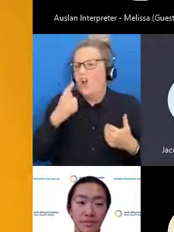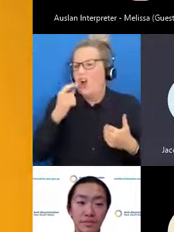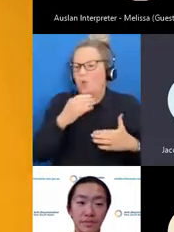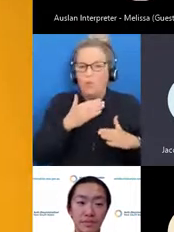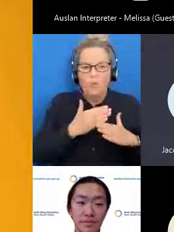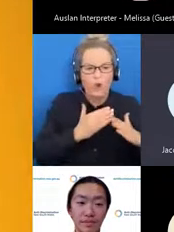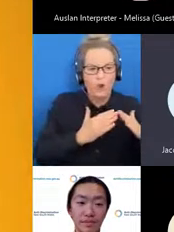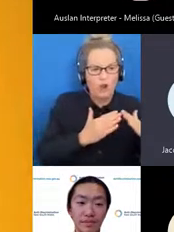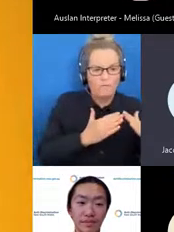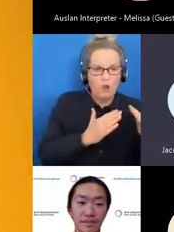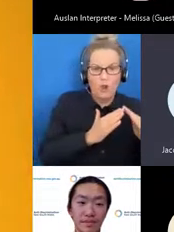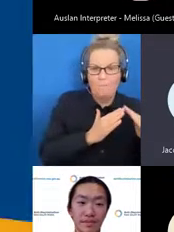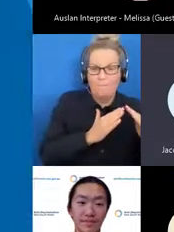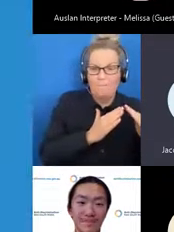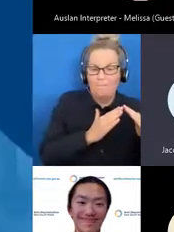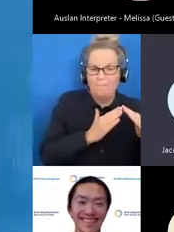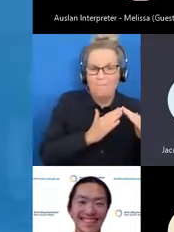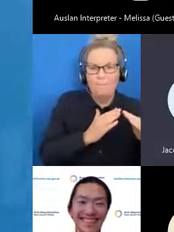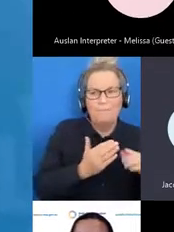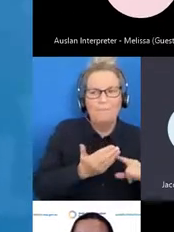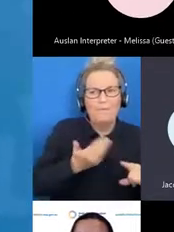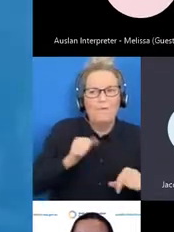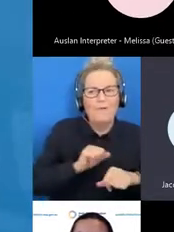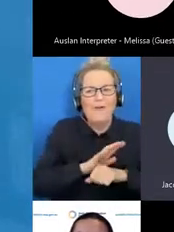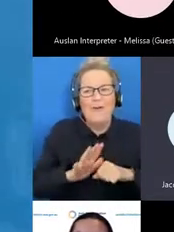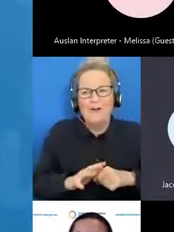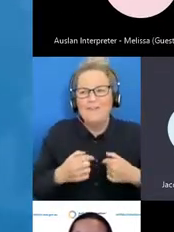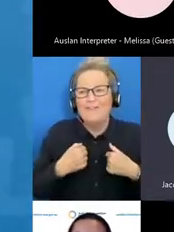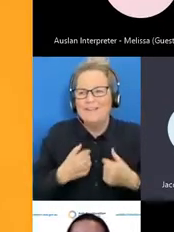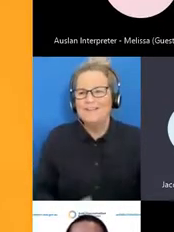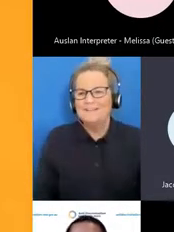know, before people really did.